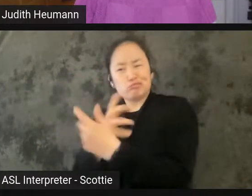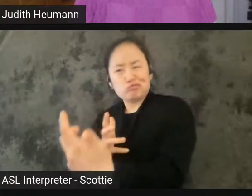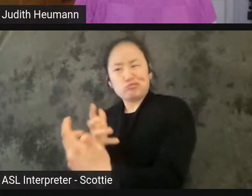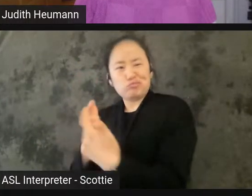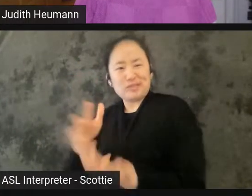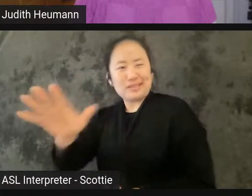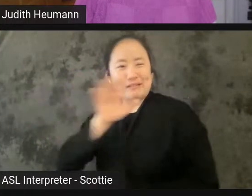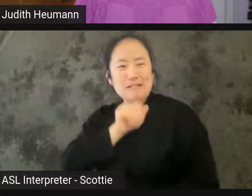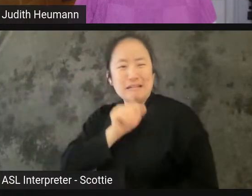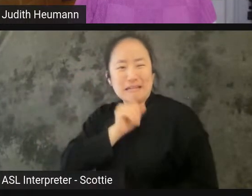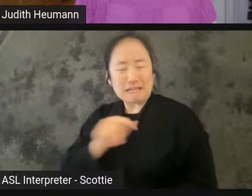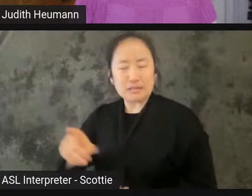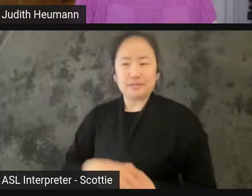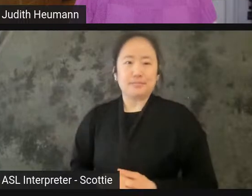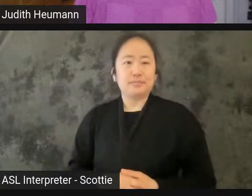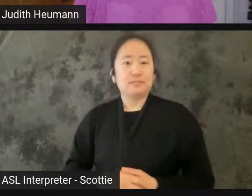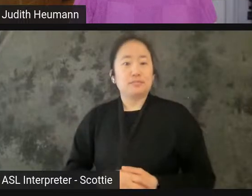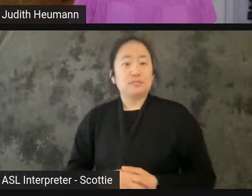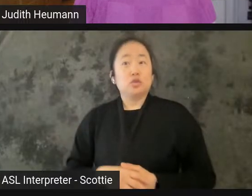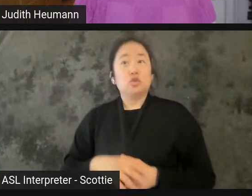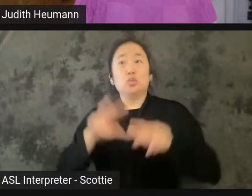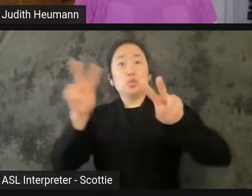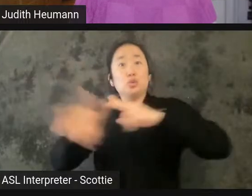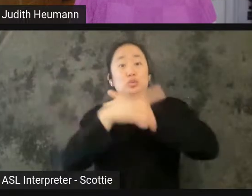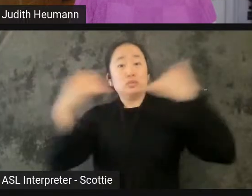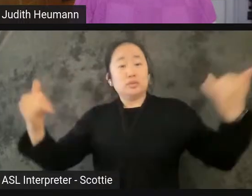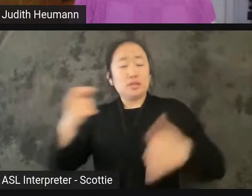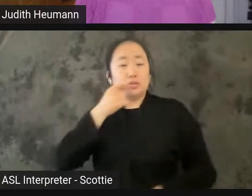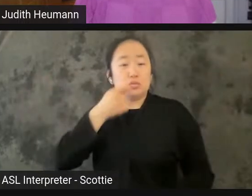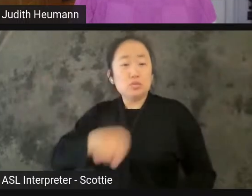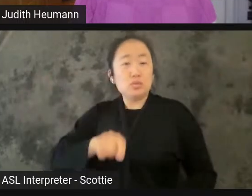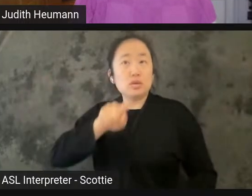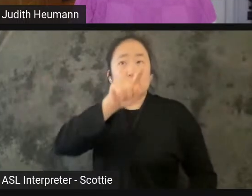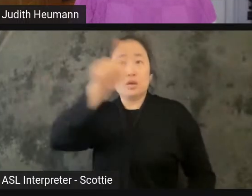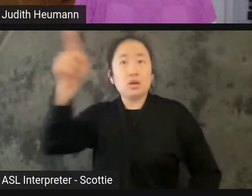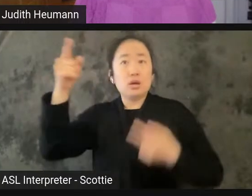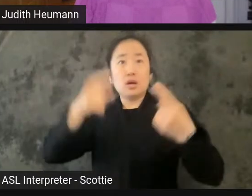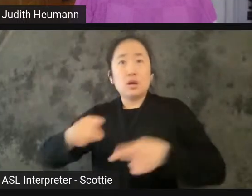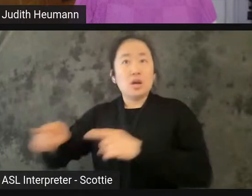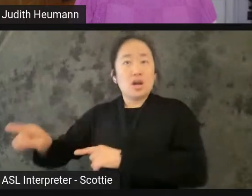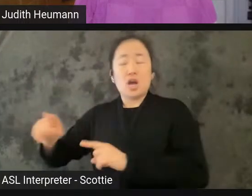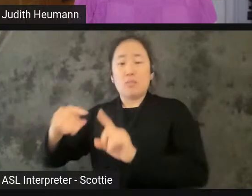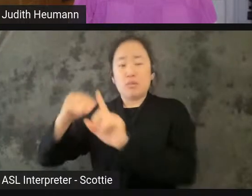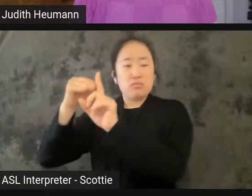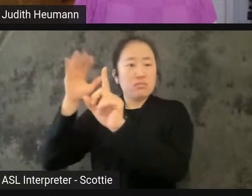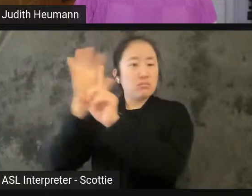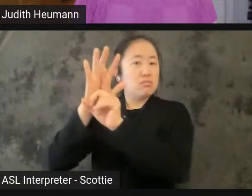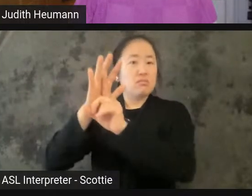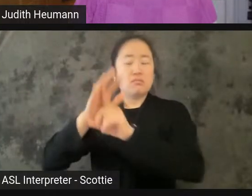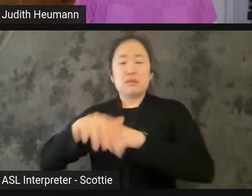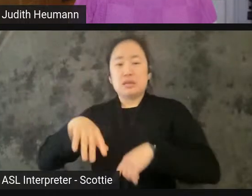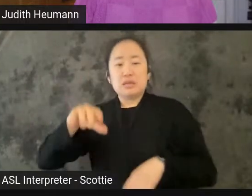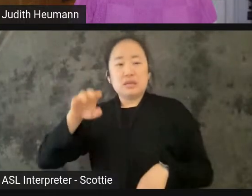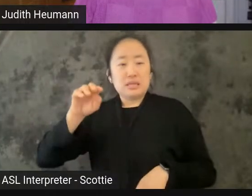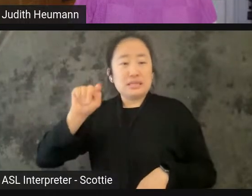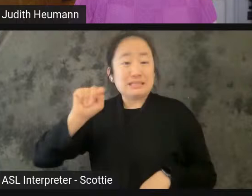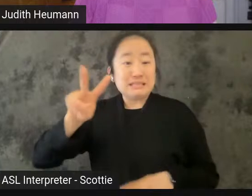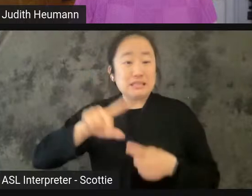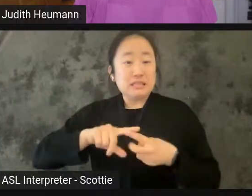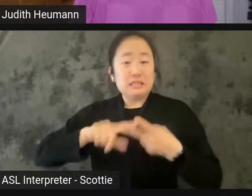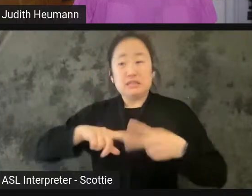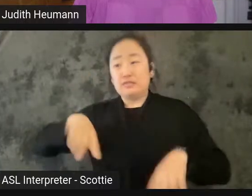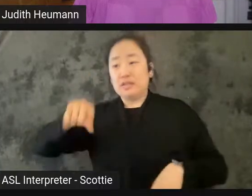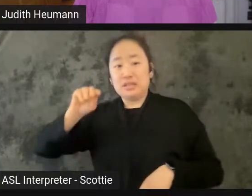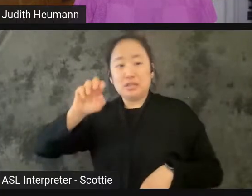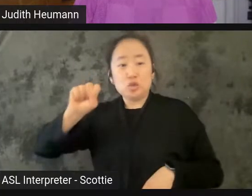of visibility and attention it's getting, everybody of every age is really, unless they're being kept away from